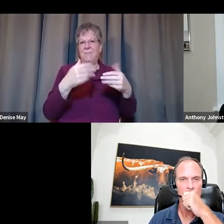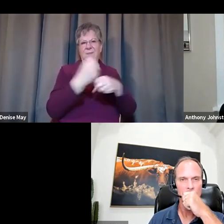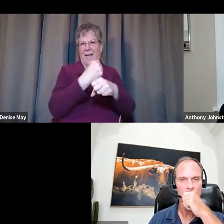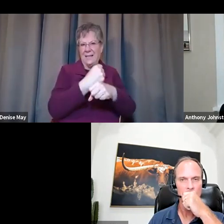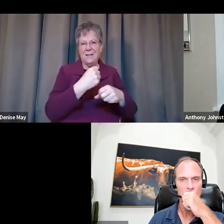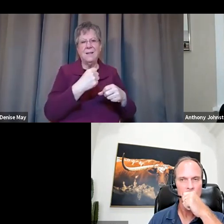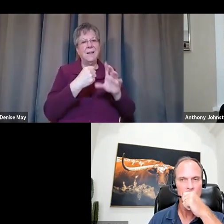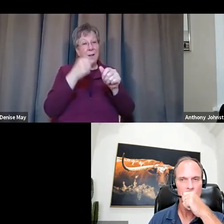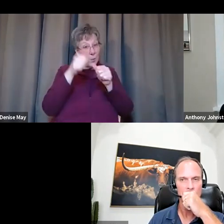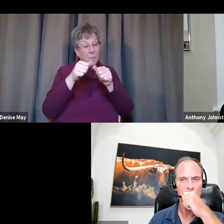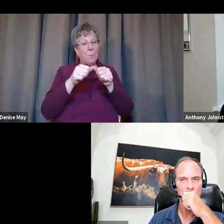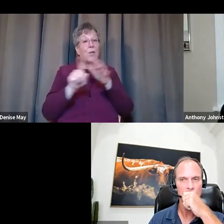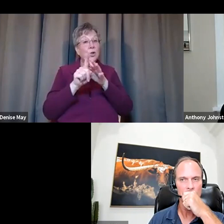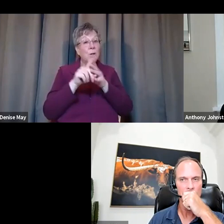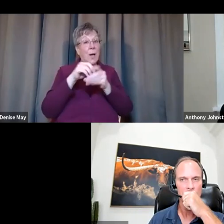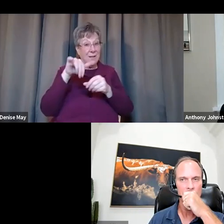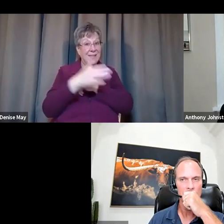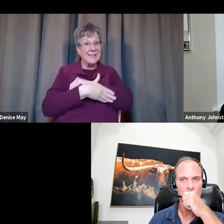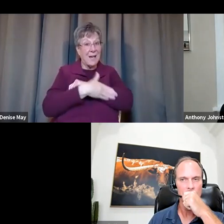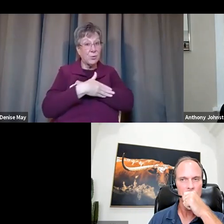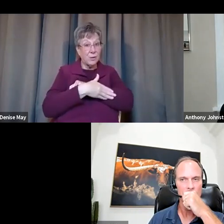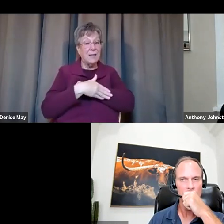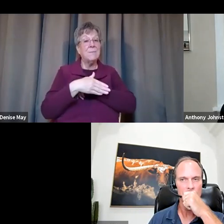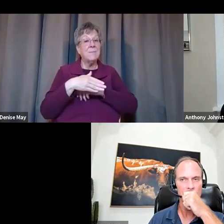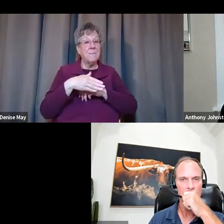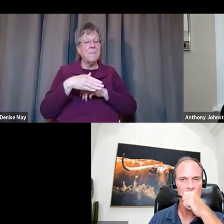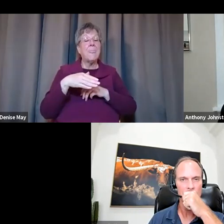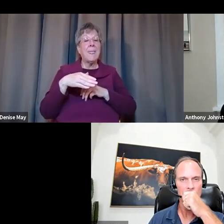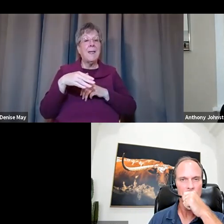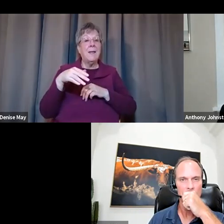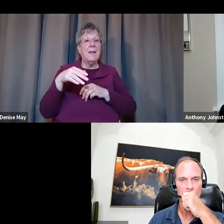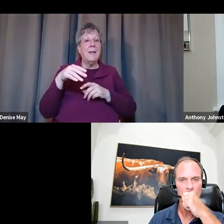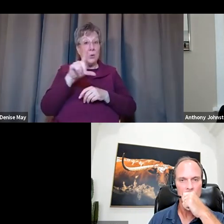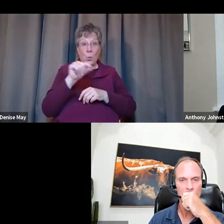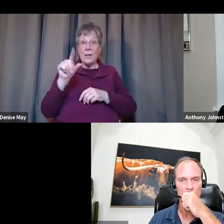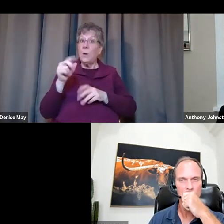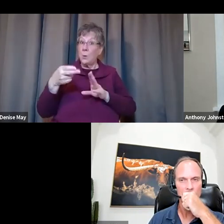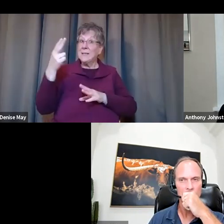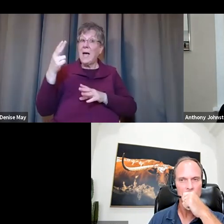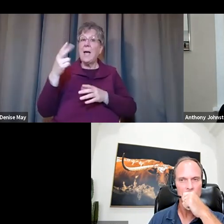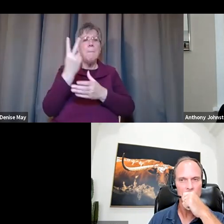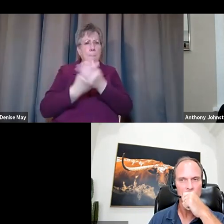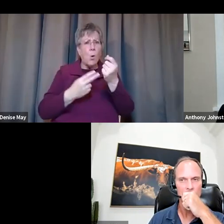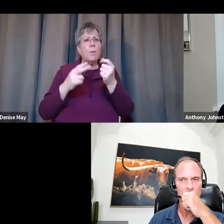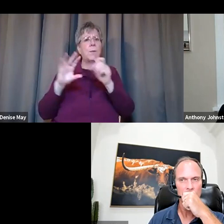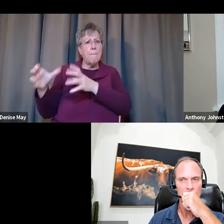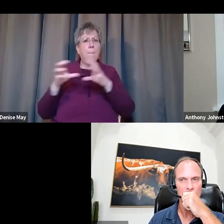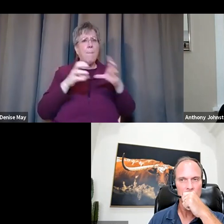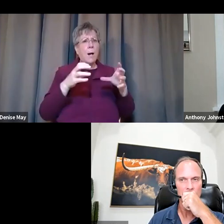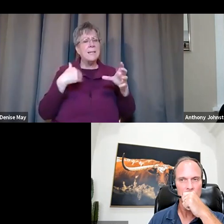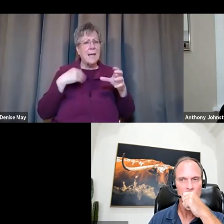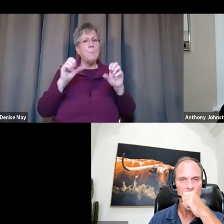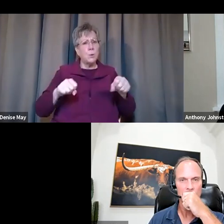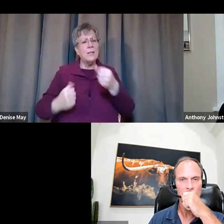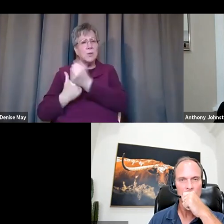remember that given the turnout in this country, even as high as it was, which is the highest in a century in 2020, both parties have a lot of potential supporters that